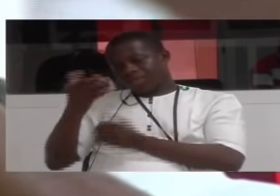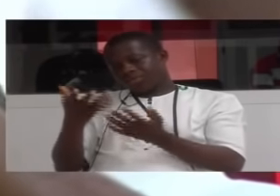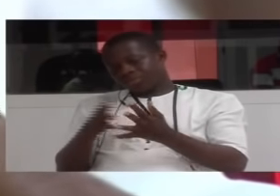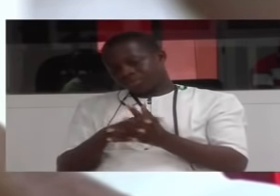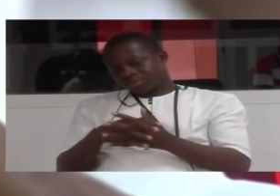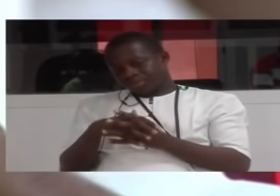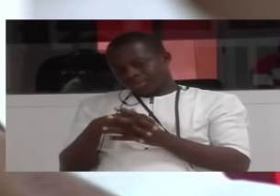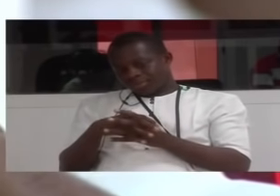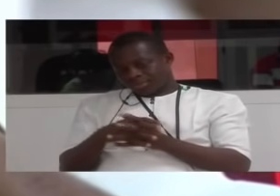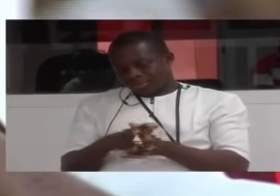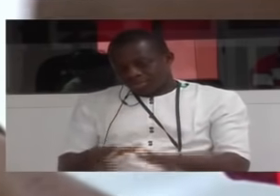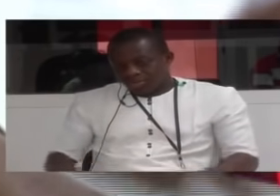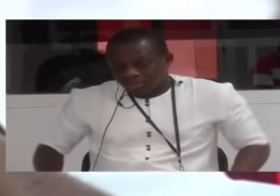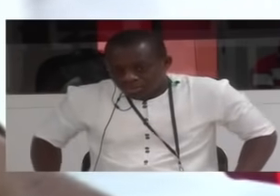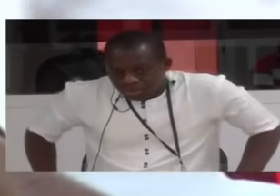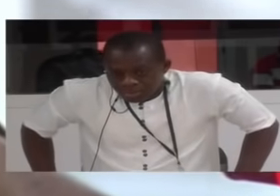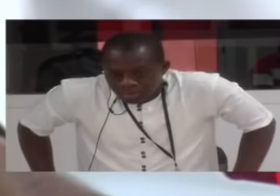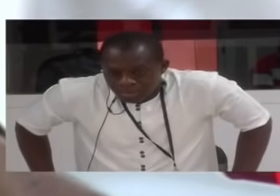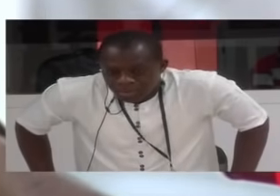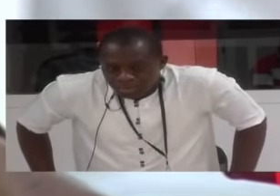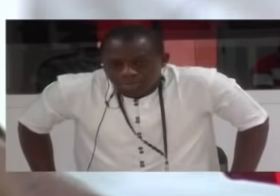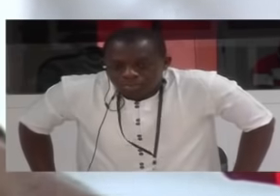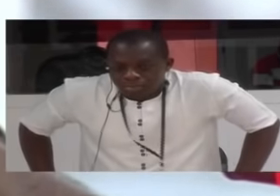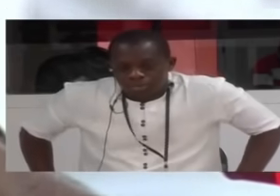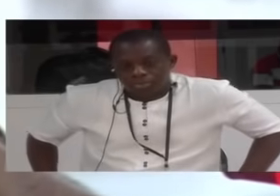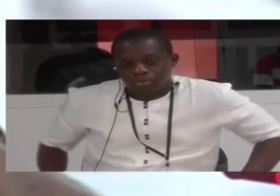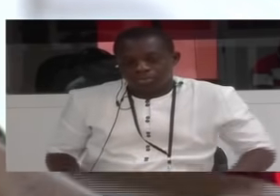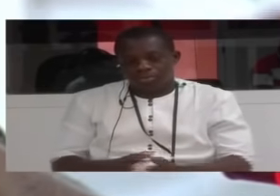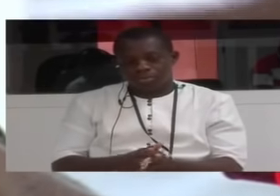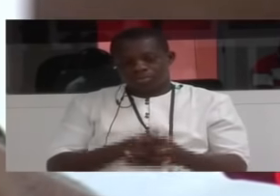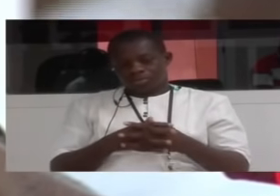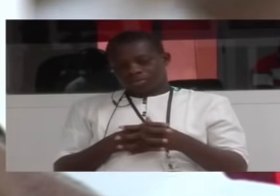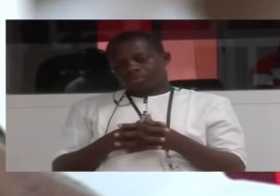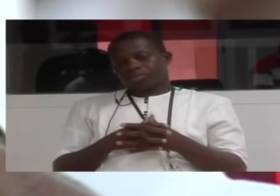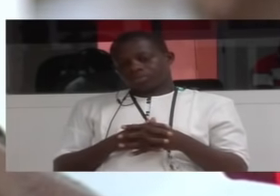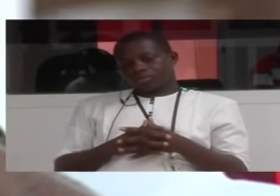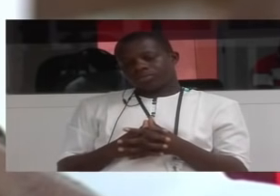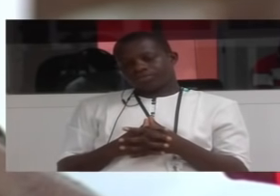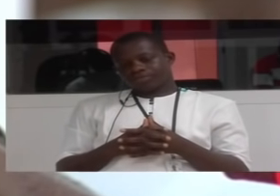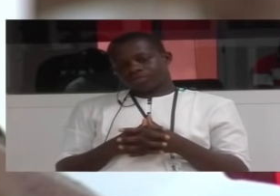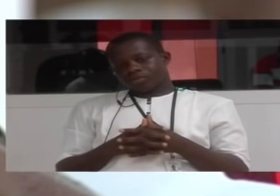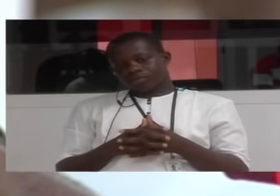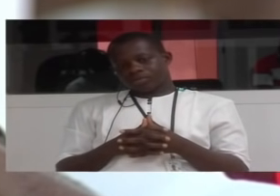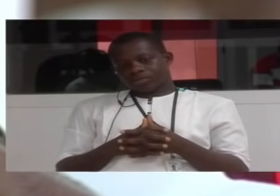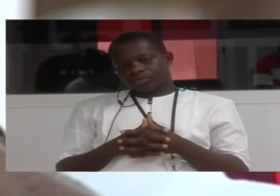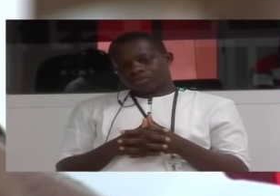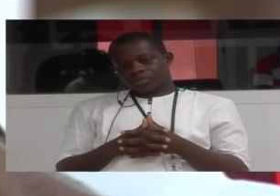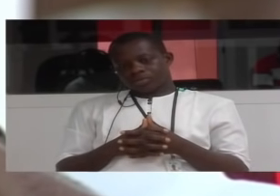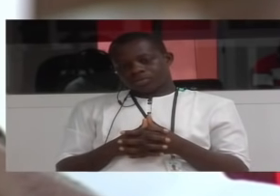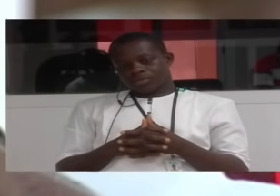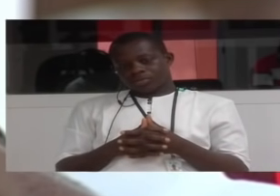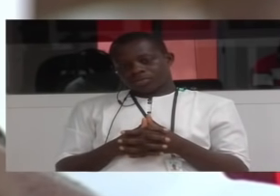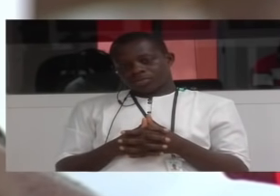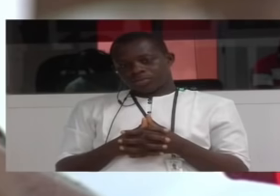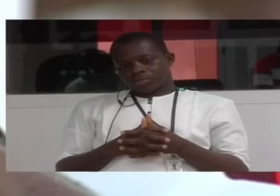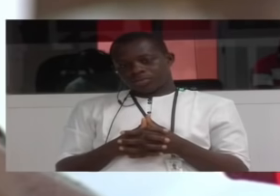Nit ki ni NIA la ko xamne ñu ko taj wo ñu ko toglo Senegal ndax Senegalis la ko